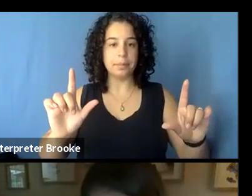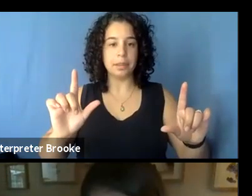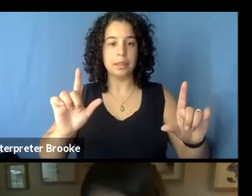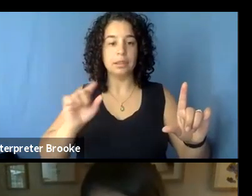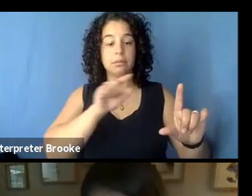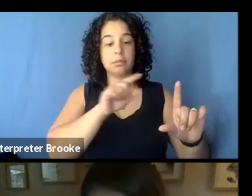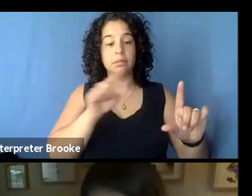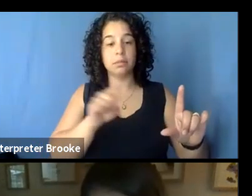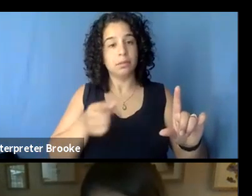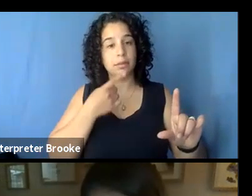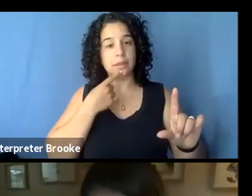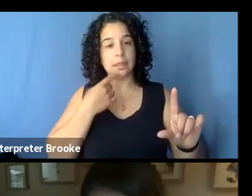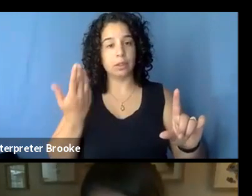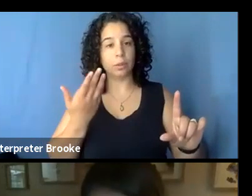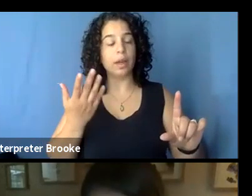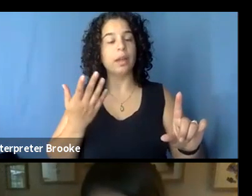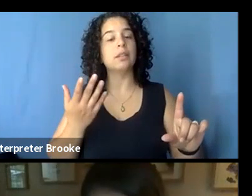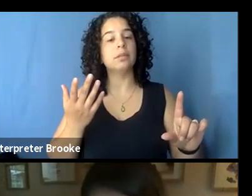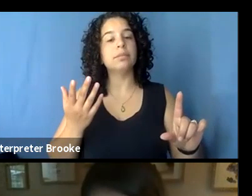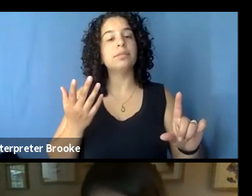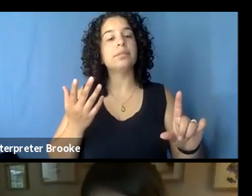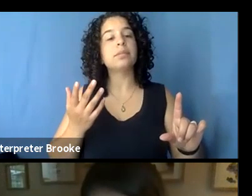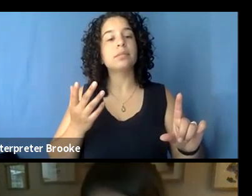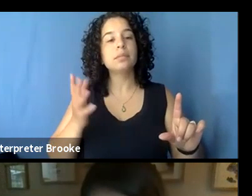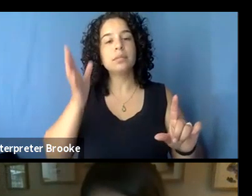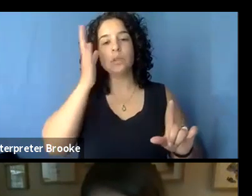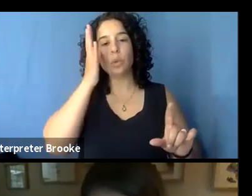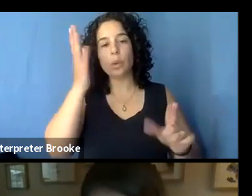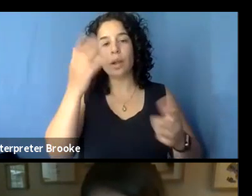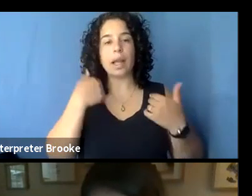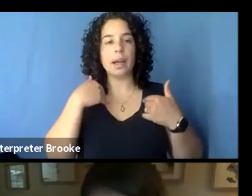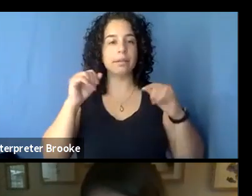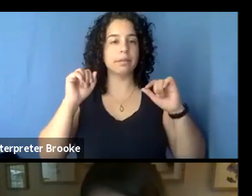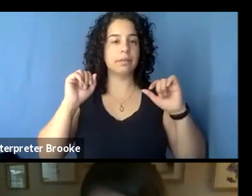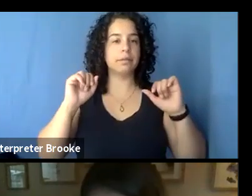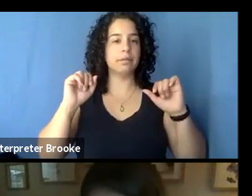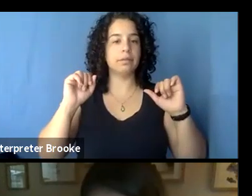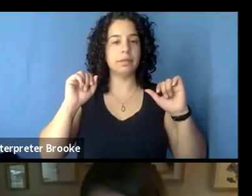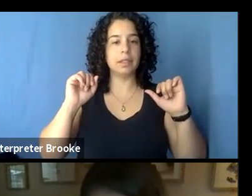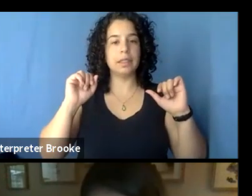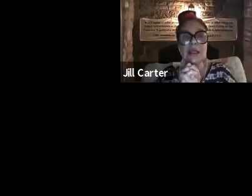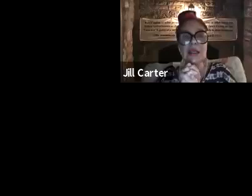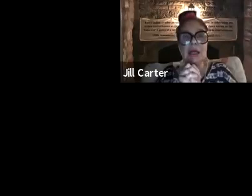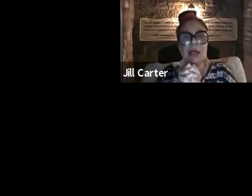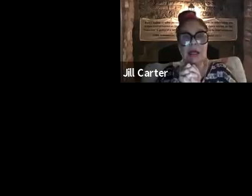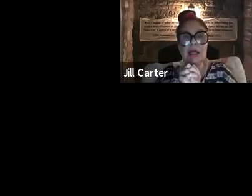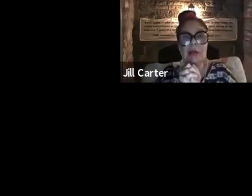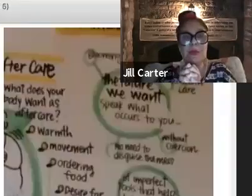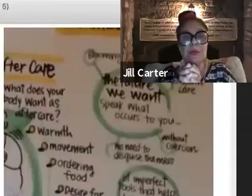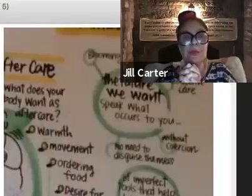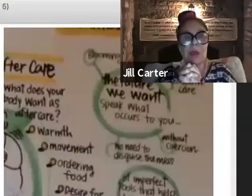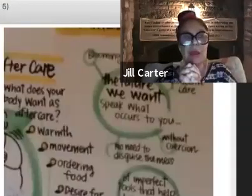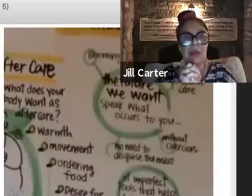slide, you will see, it will be a slide rather than our smiley faces.